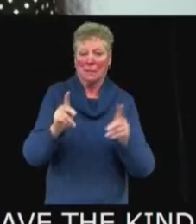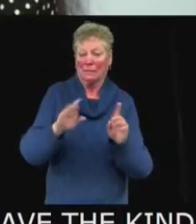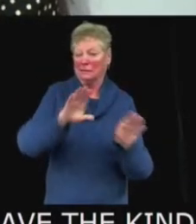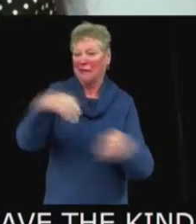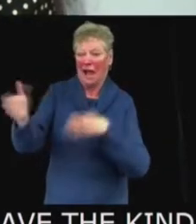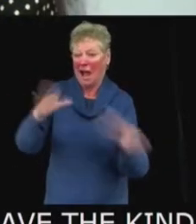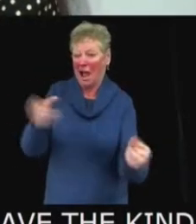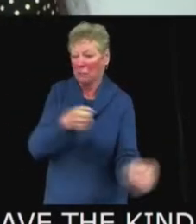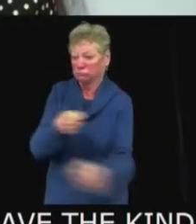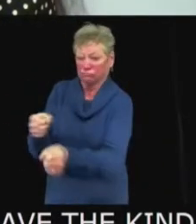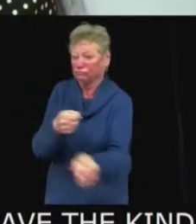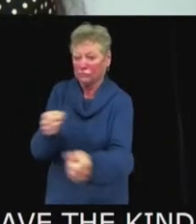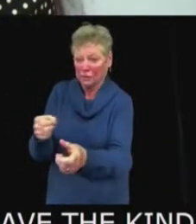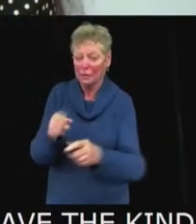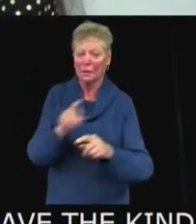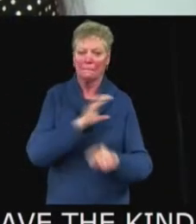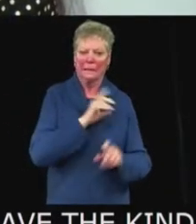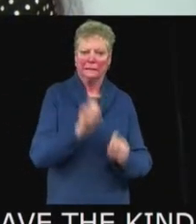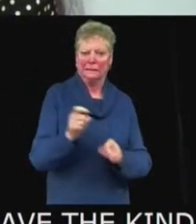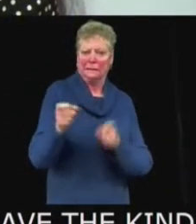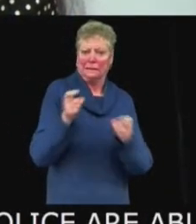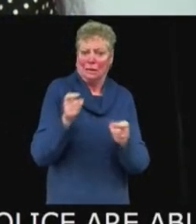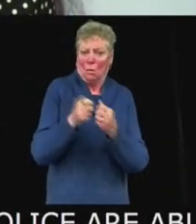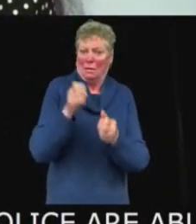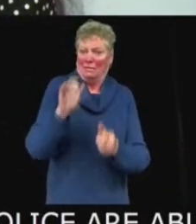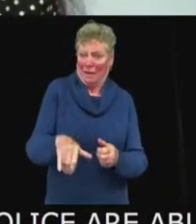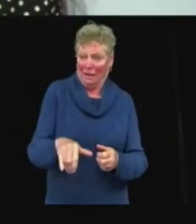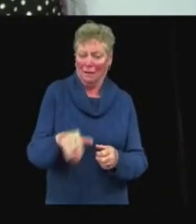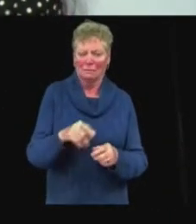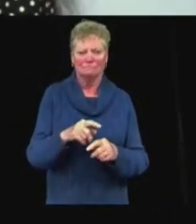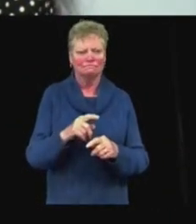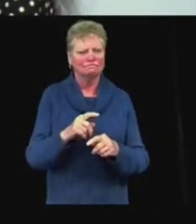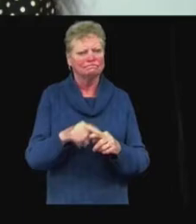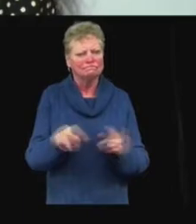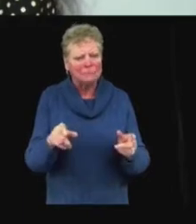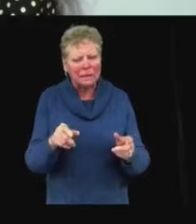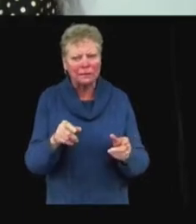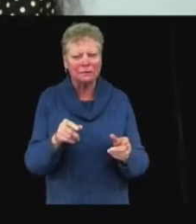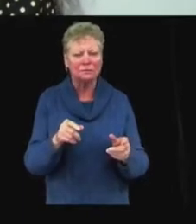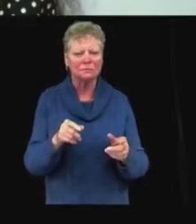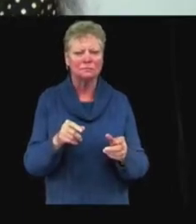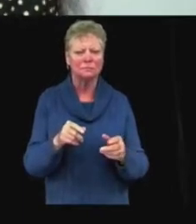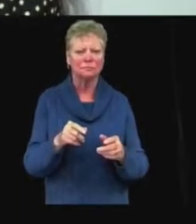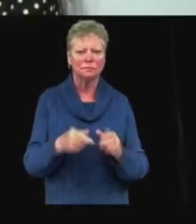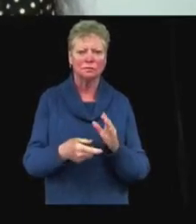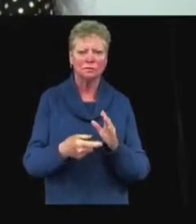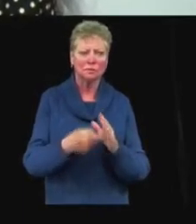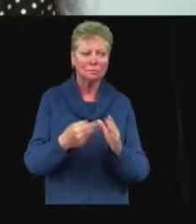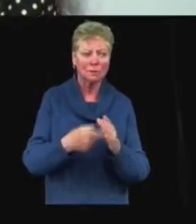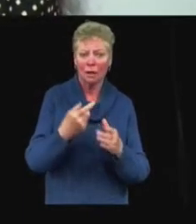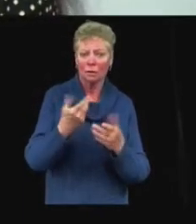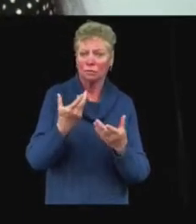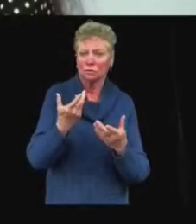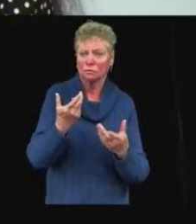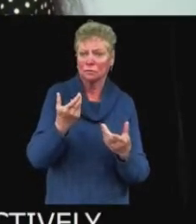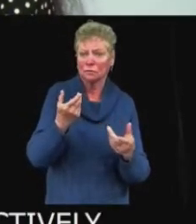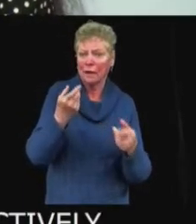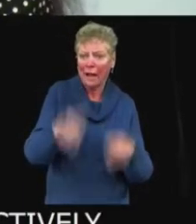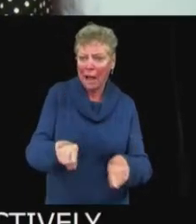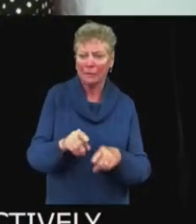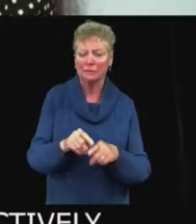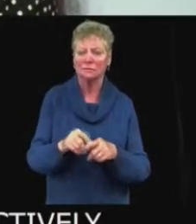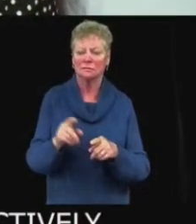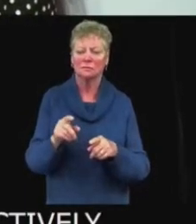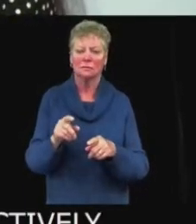the police are able to deal with that. But the concern that often that doesn't actually effectively happen, and then there's a spill over into other